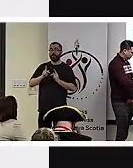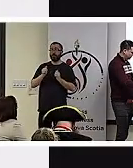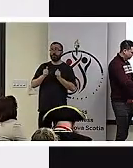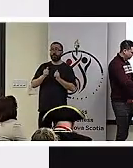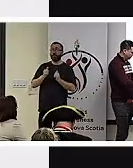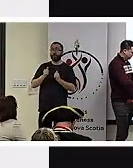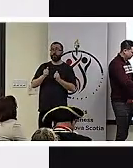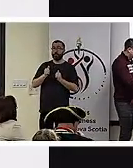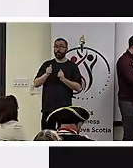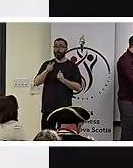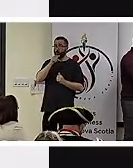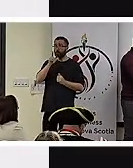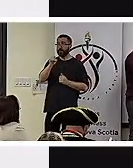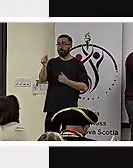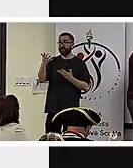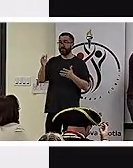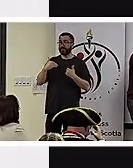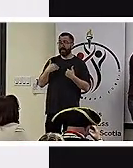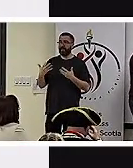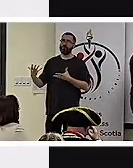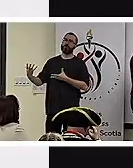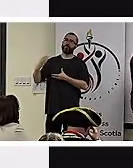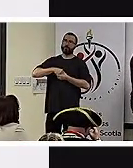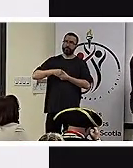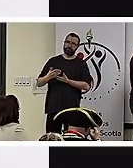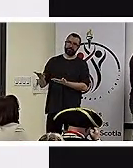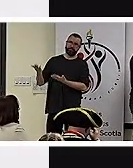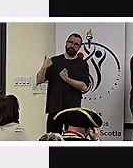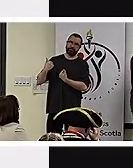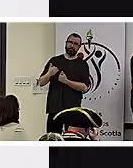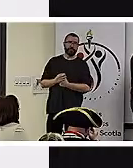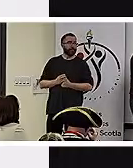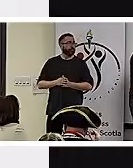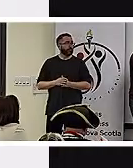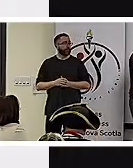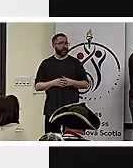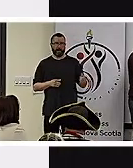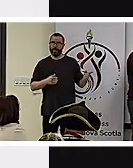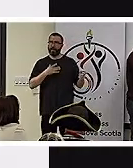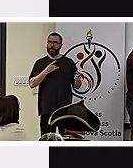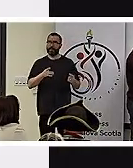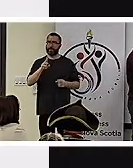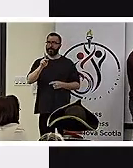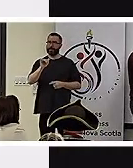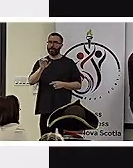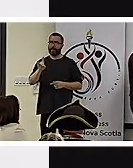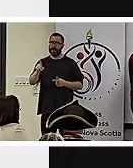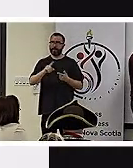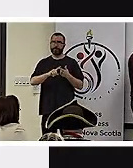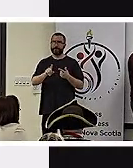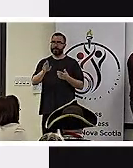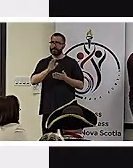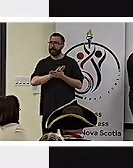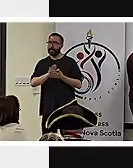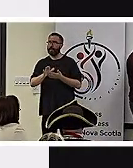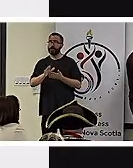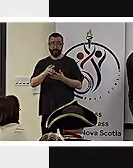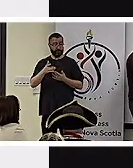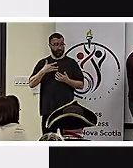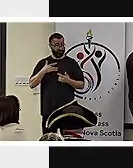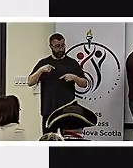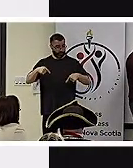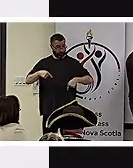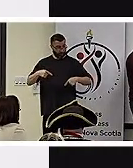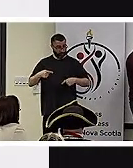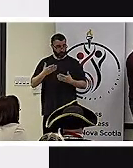be included. Yeah, that's really nice. I like how you said be kind and be nice. Do you think we have a nice, warm, welcoming environment here at Yes. Progress